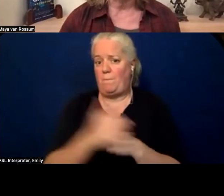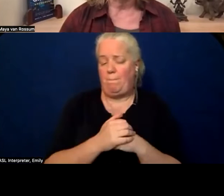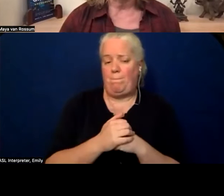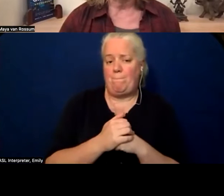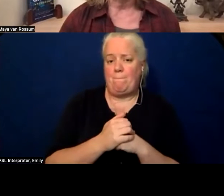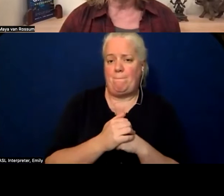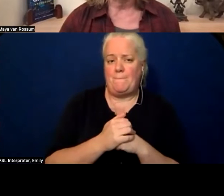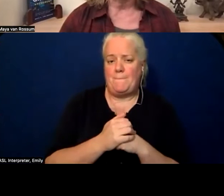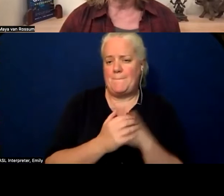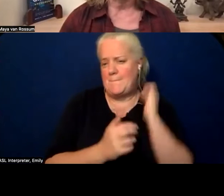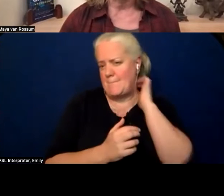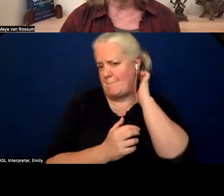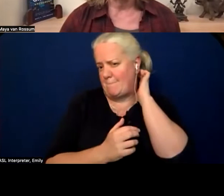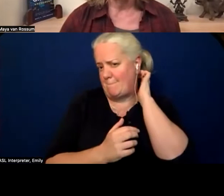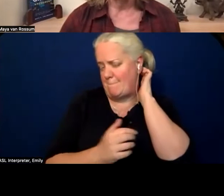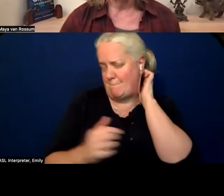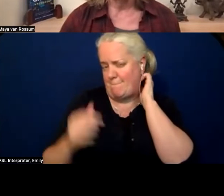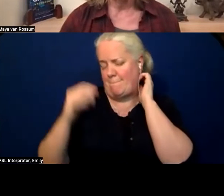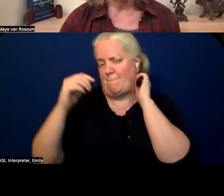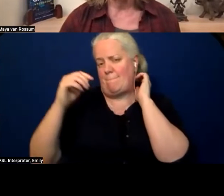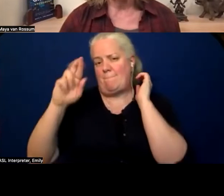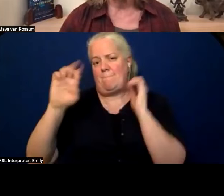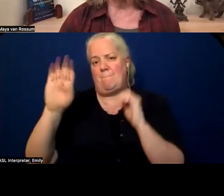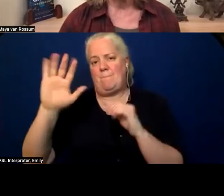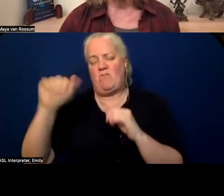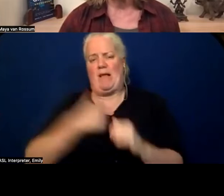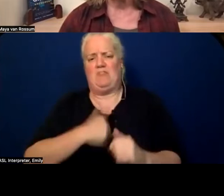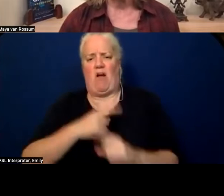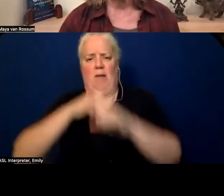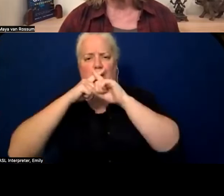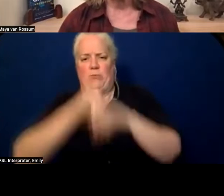You're on mute. I realize that. Sorry about sorry. that.